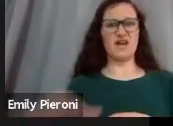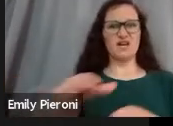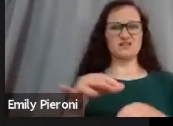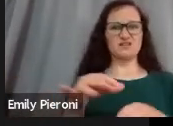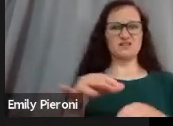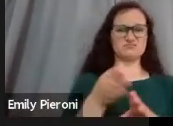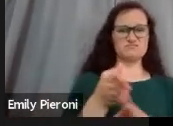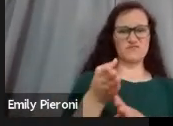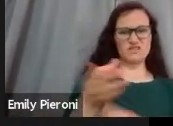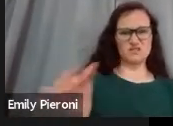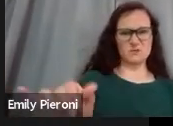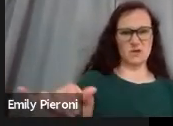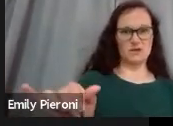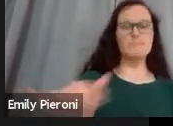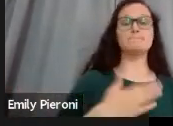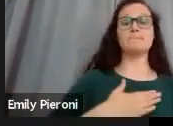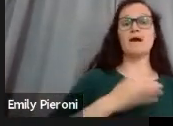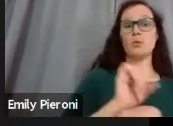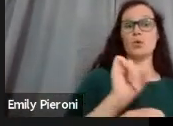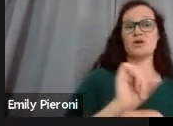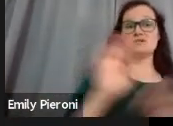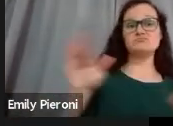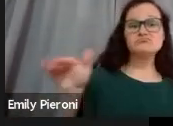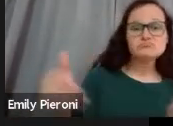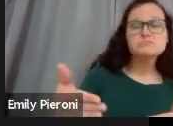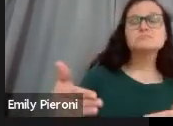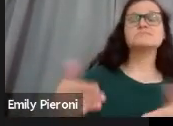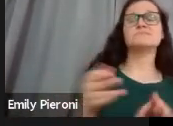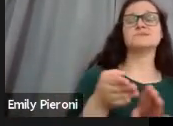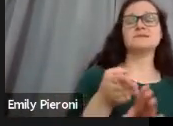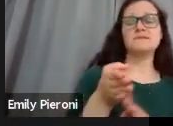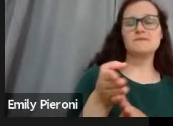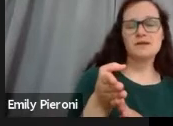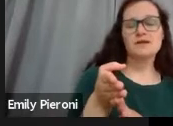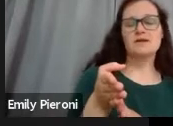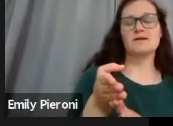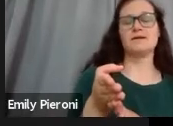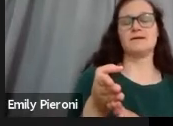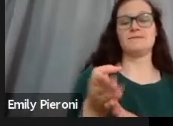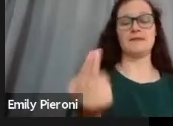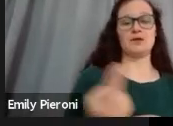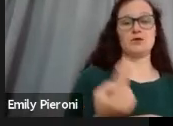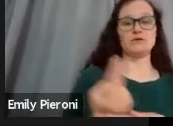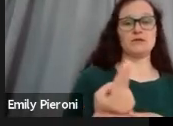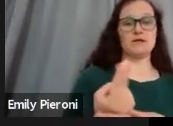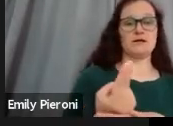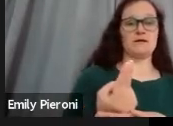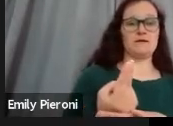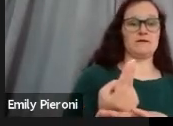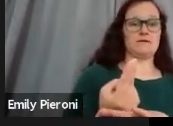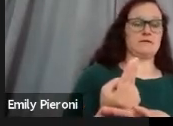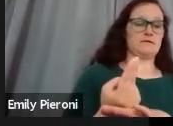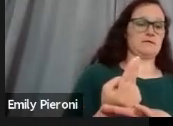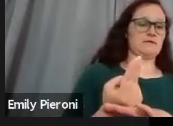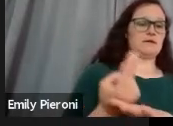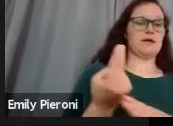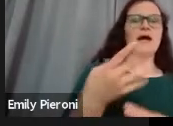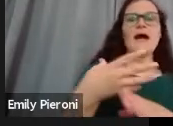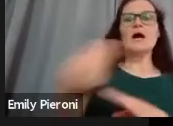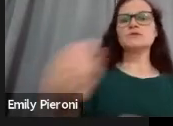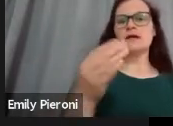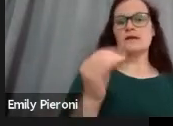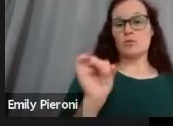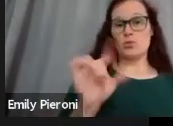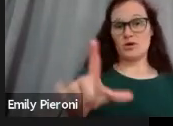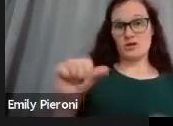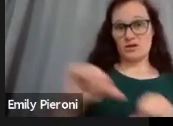doing specifically is on the use of treated produced water outside the oil and gas. So let